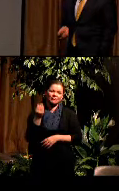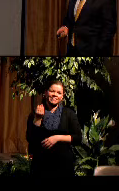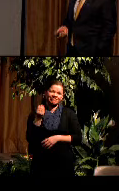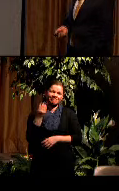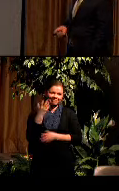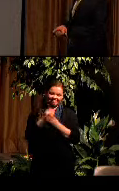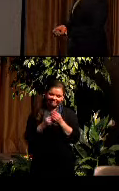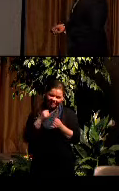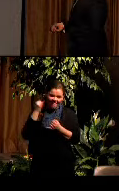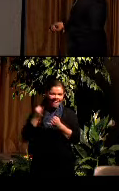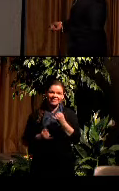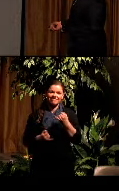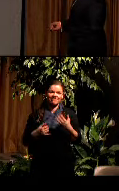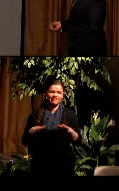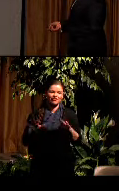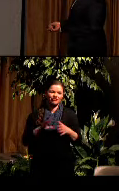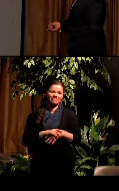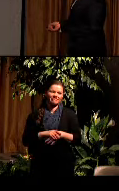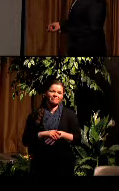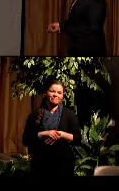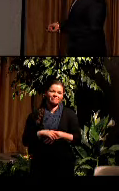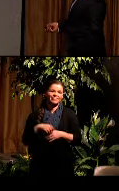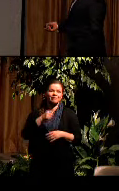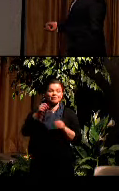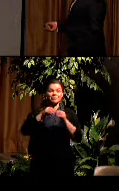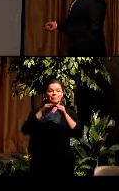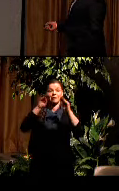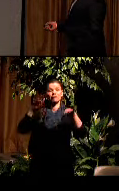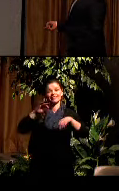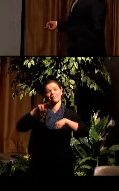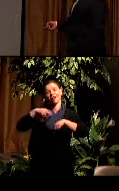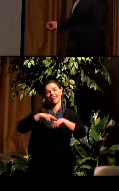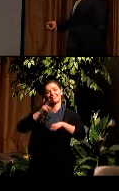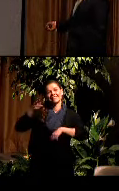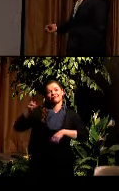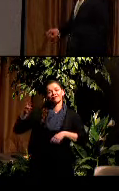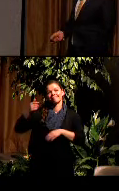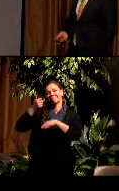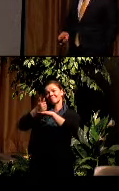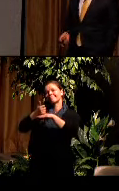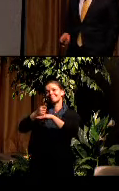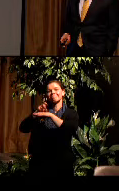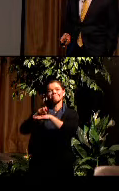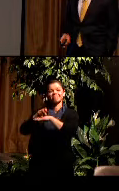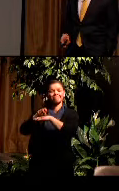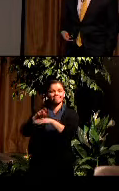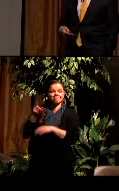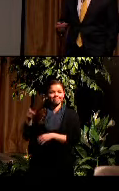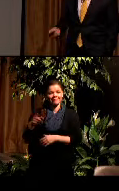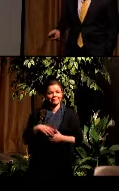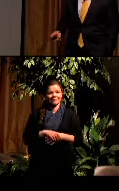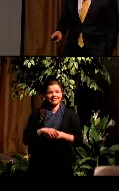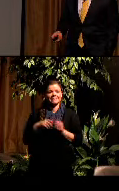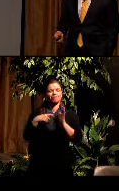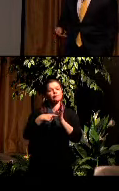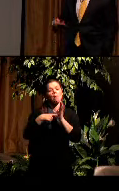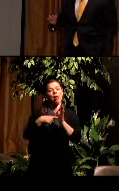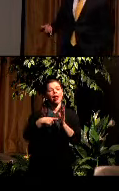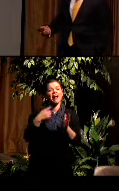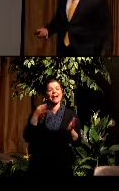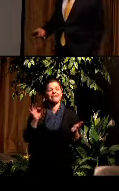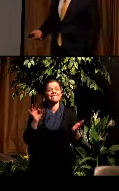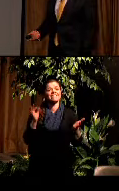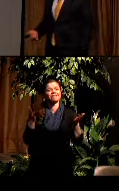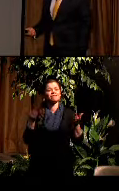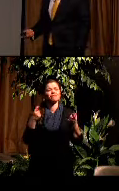History, in our drawers, and it is now considered as sort of the symbol for the threat of extinction and something to never forget. And that's why